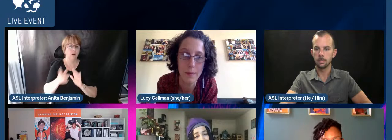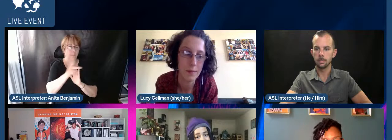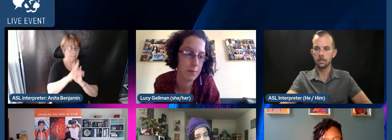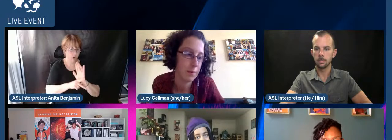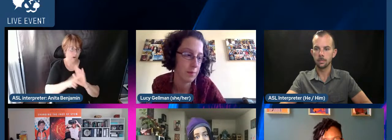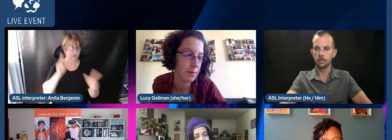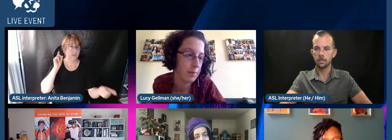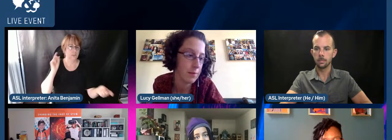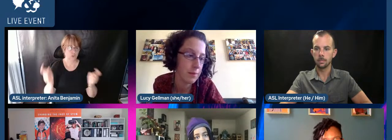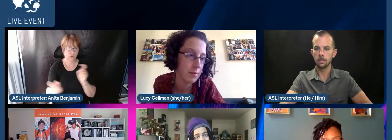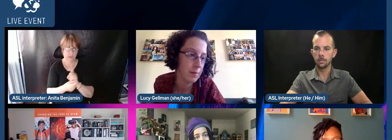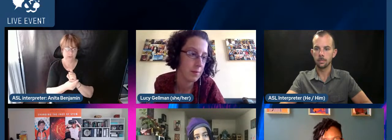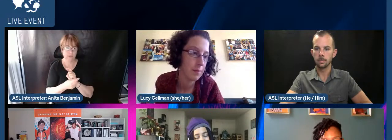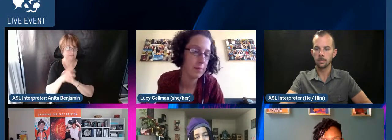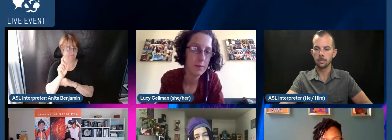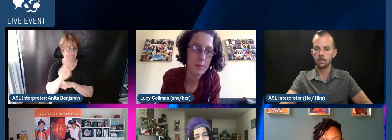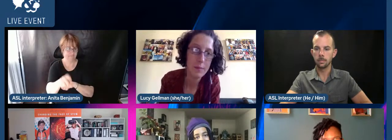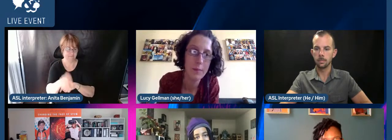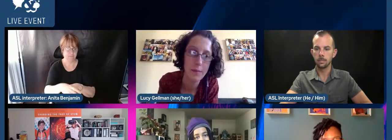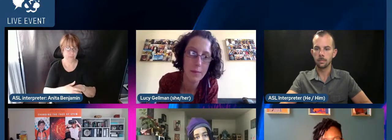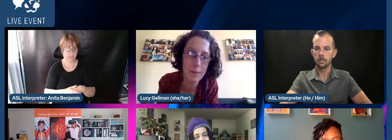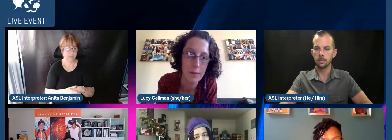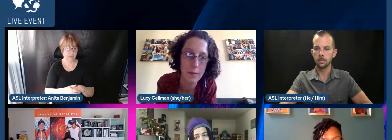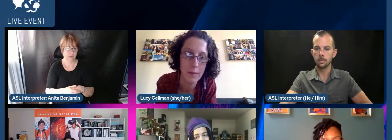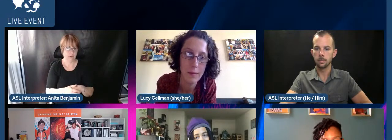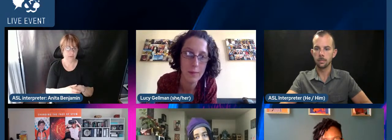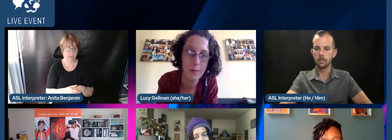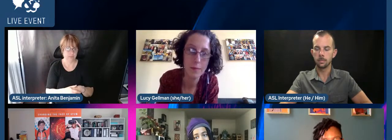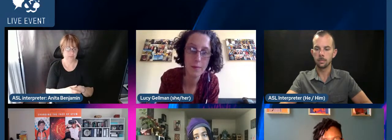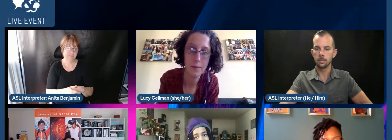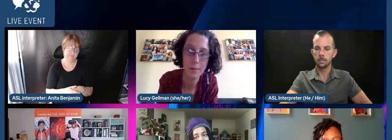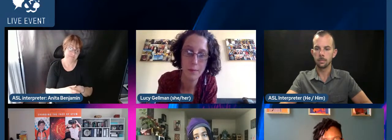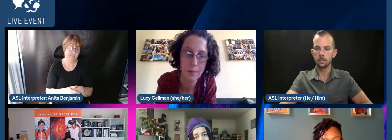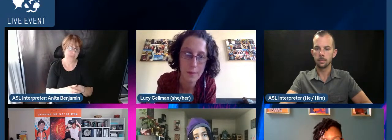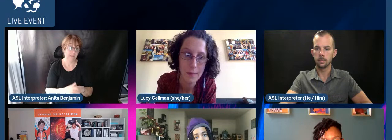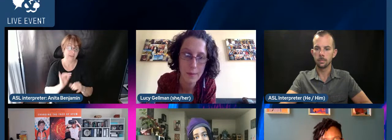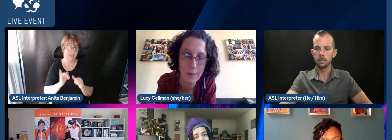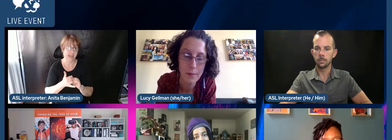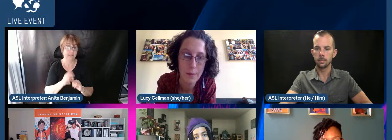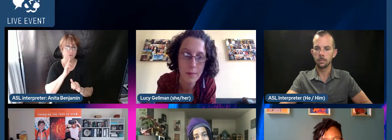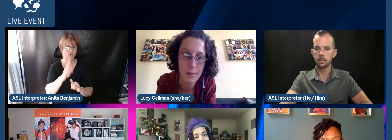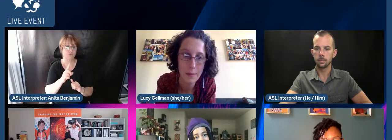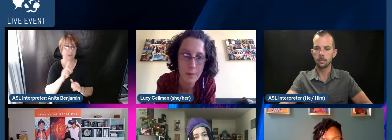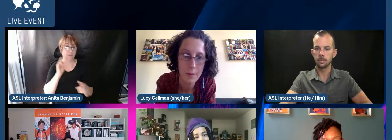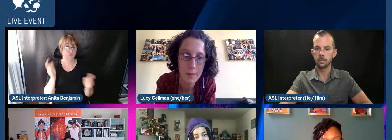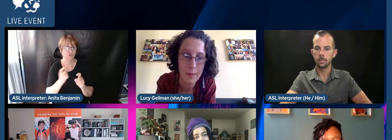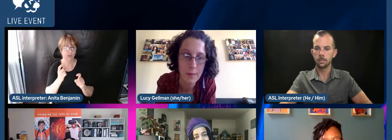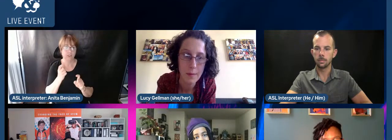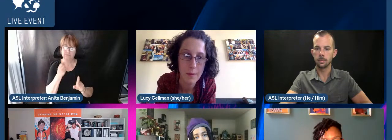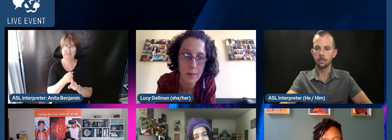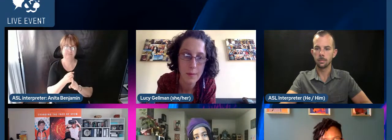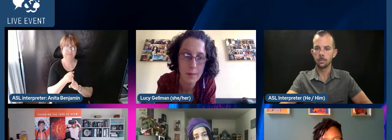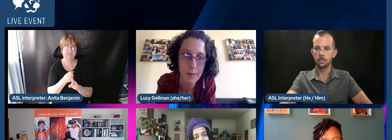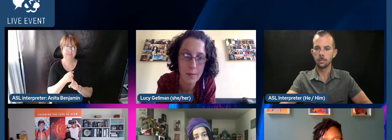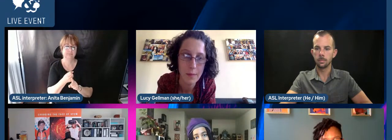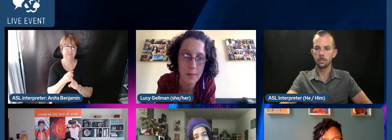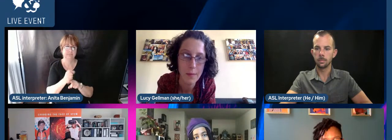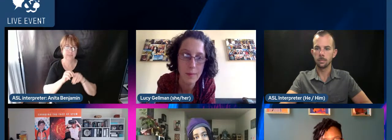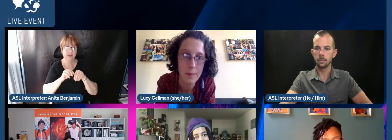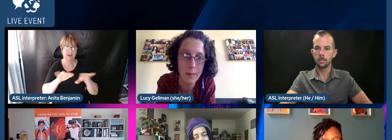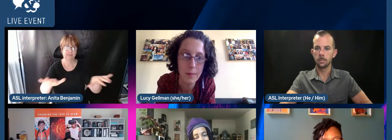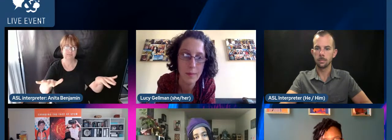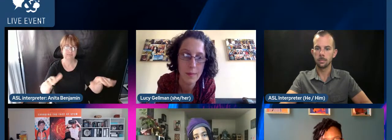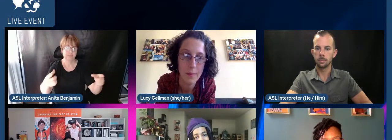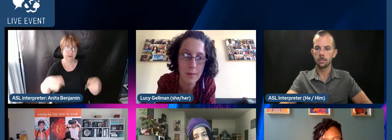policy changes. That is where real change happens. And yes, you know,